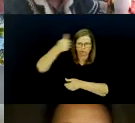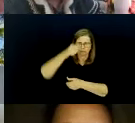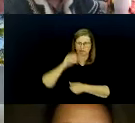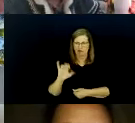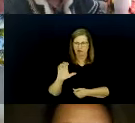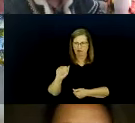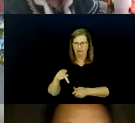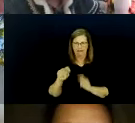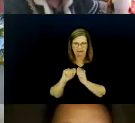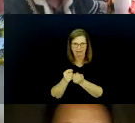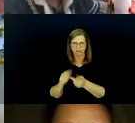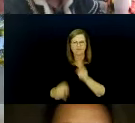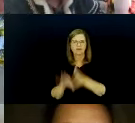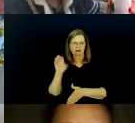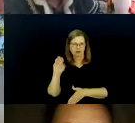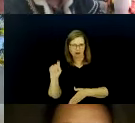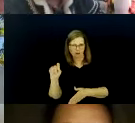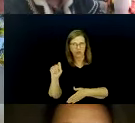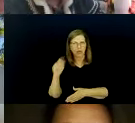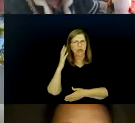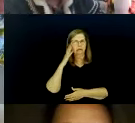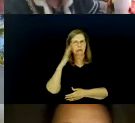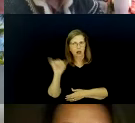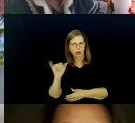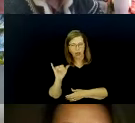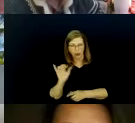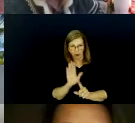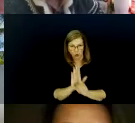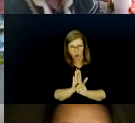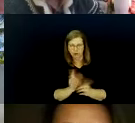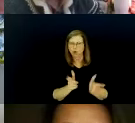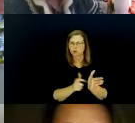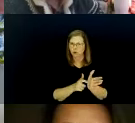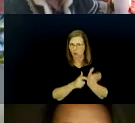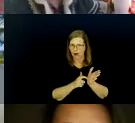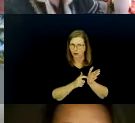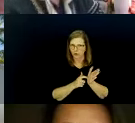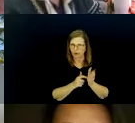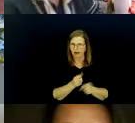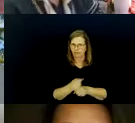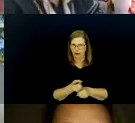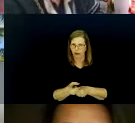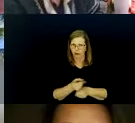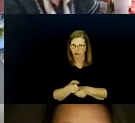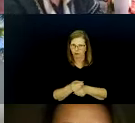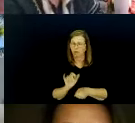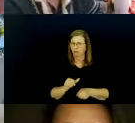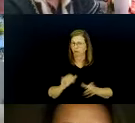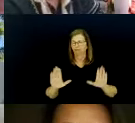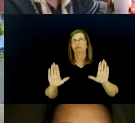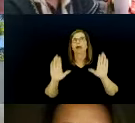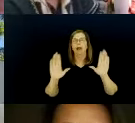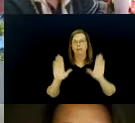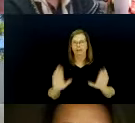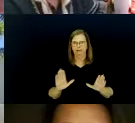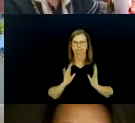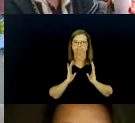to find that out. So it sounds like in your district, it's required each year, and that's fabulous.